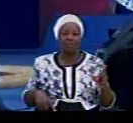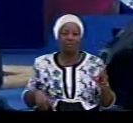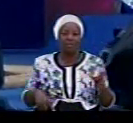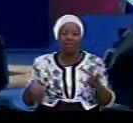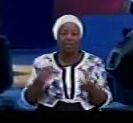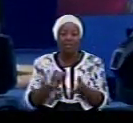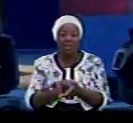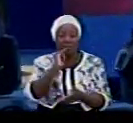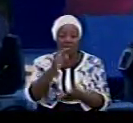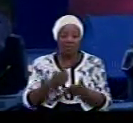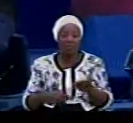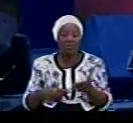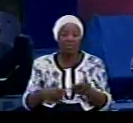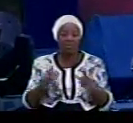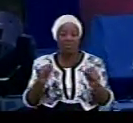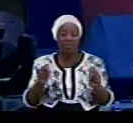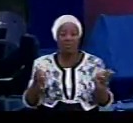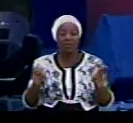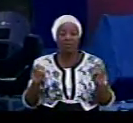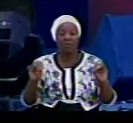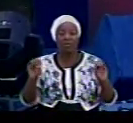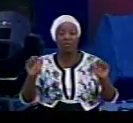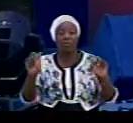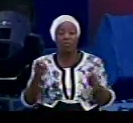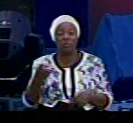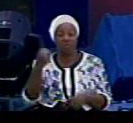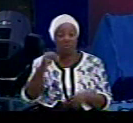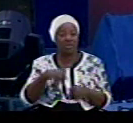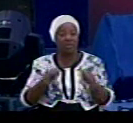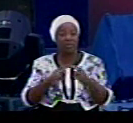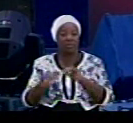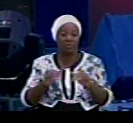was trying to do. He was trying to do